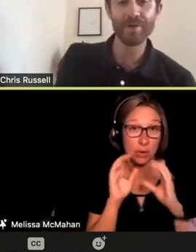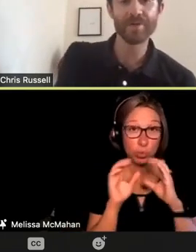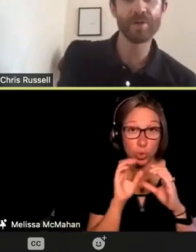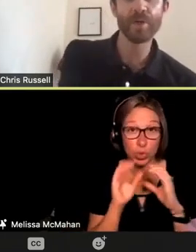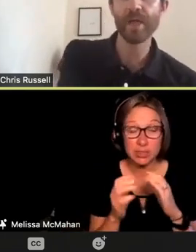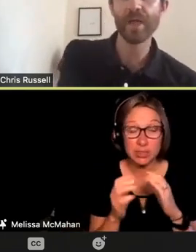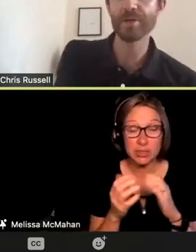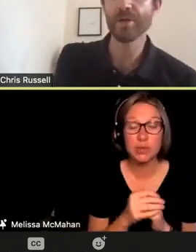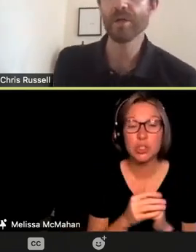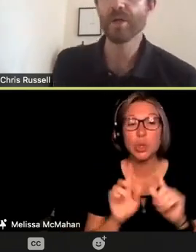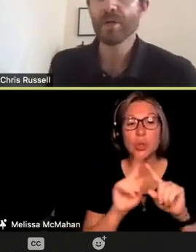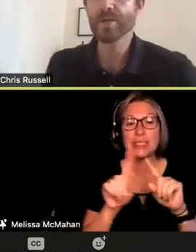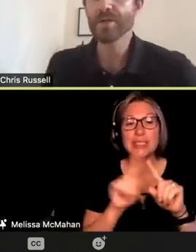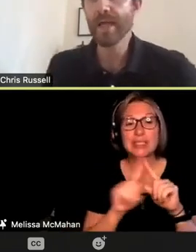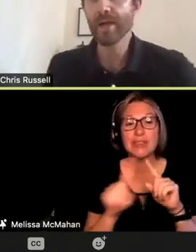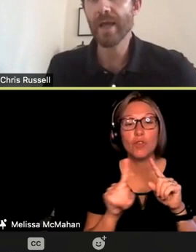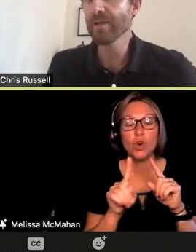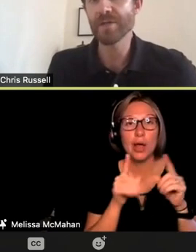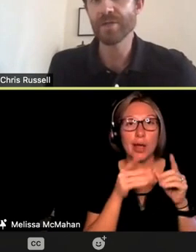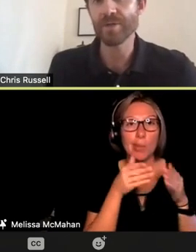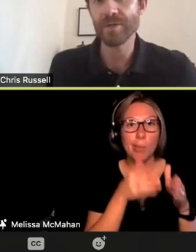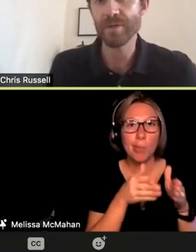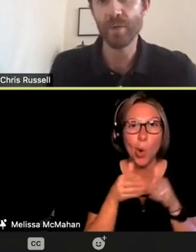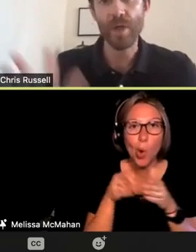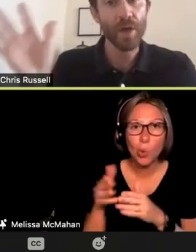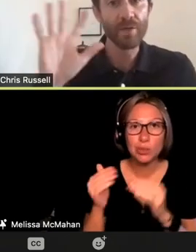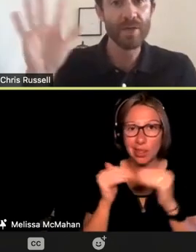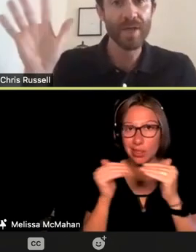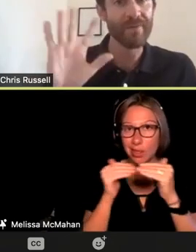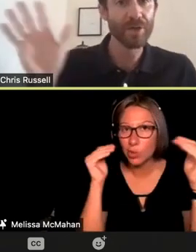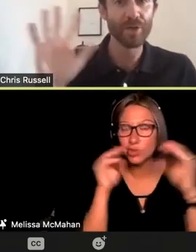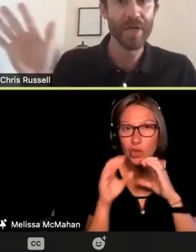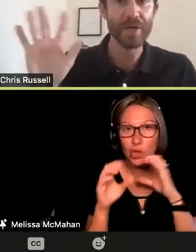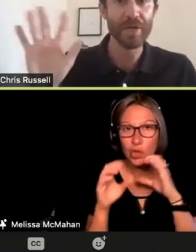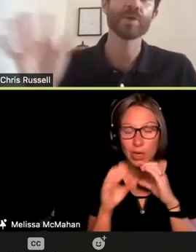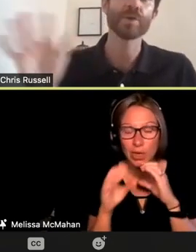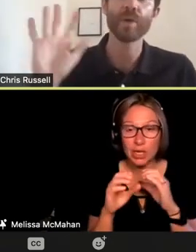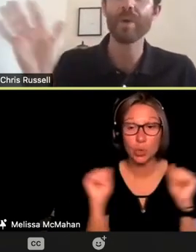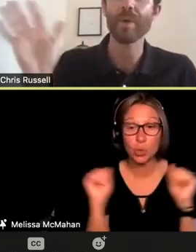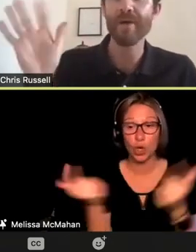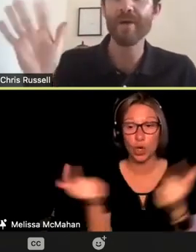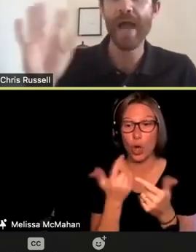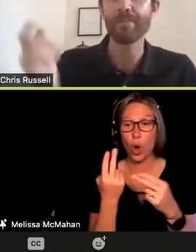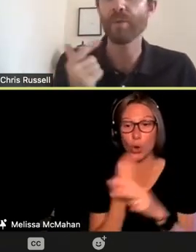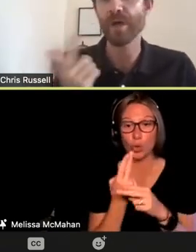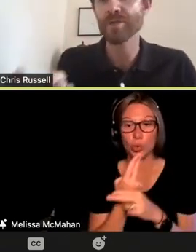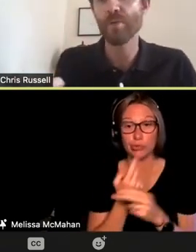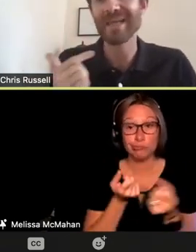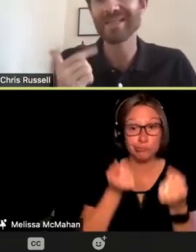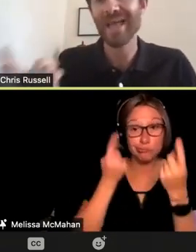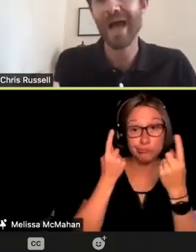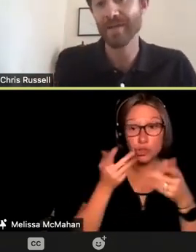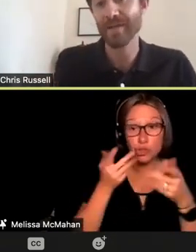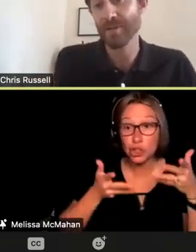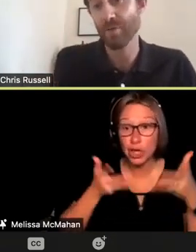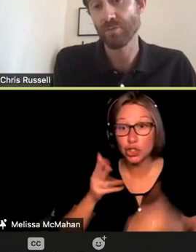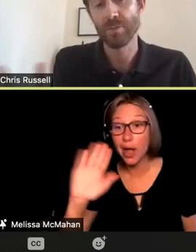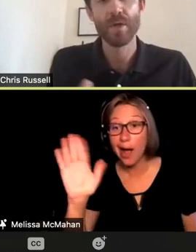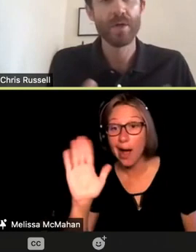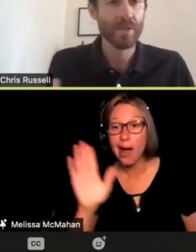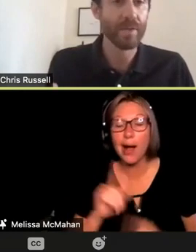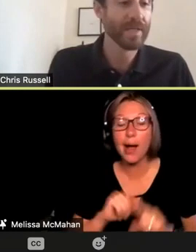modes and levels of communication, just like any of us uses. We all use conventional gestures when we wave hi, but we also may say